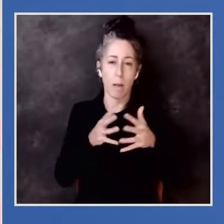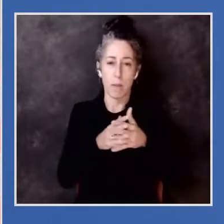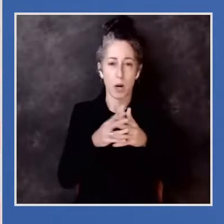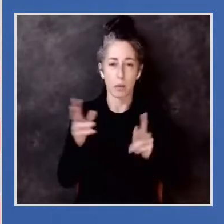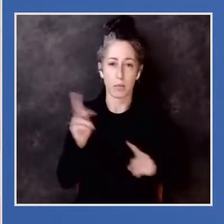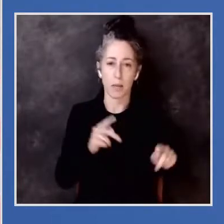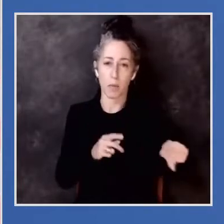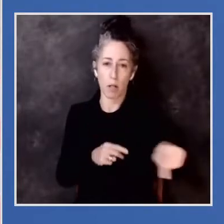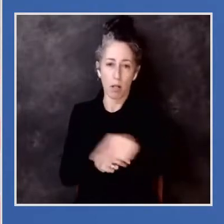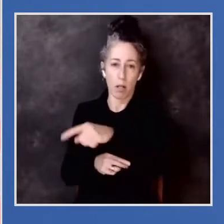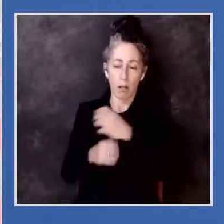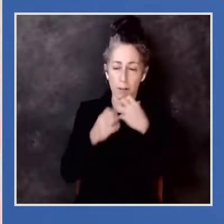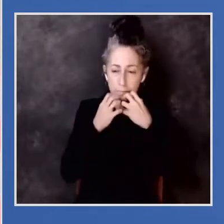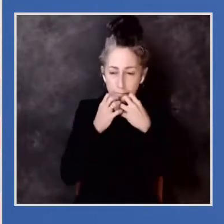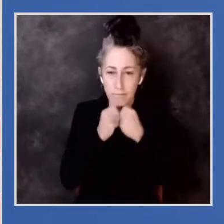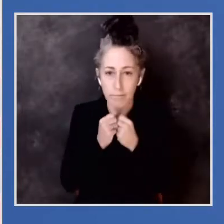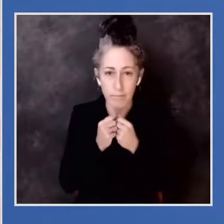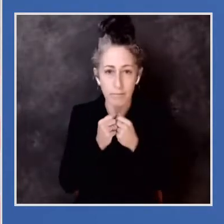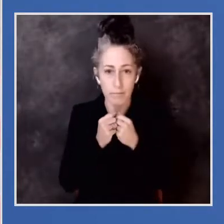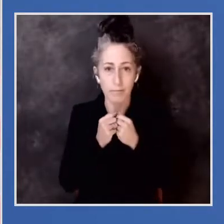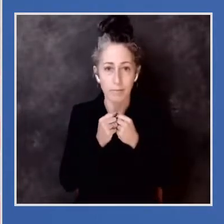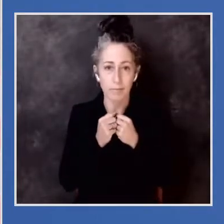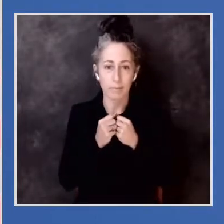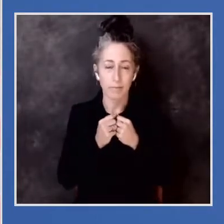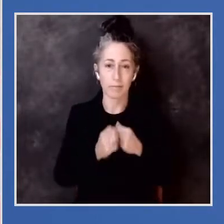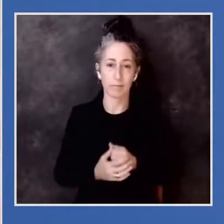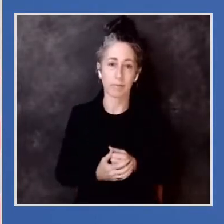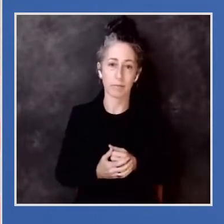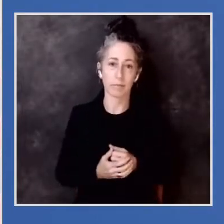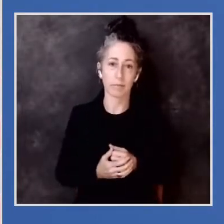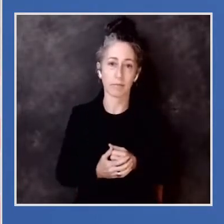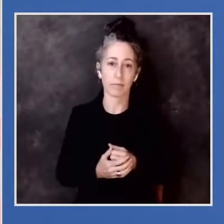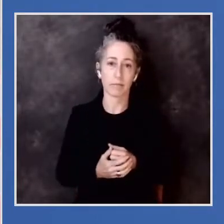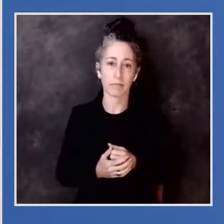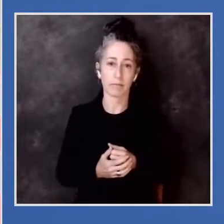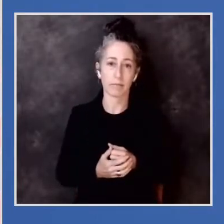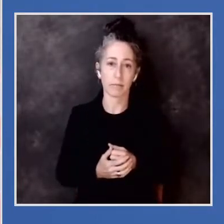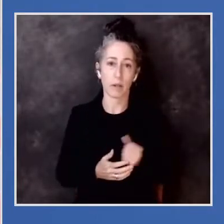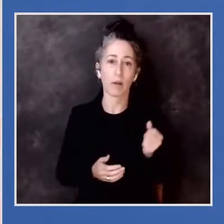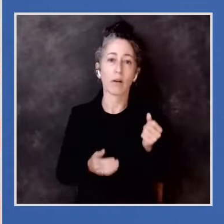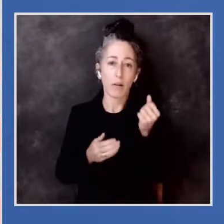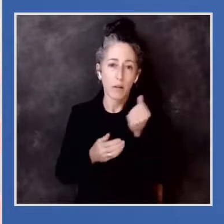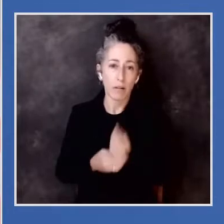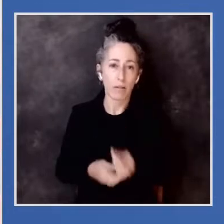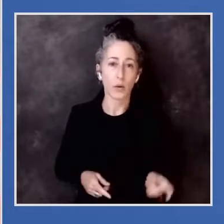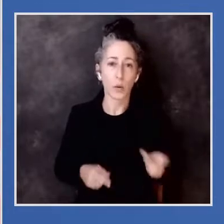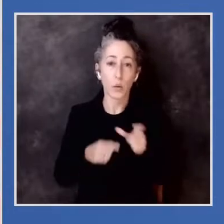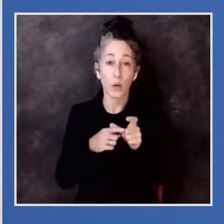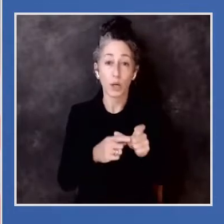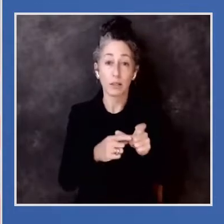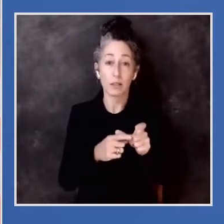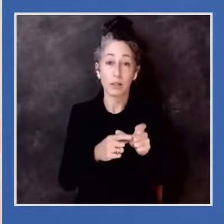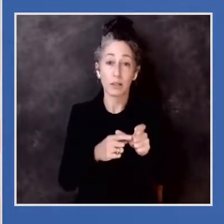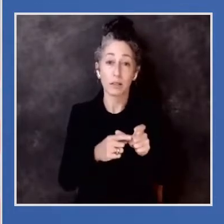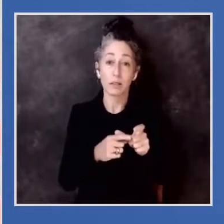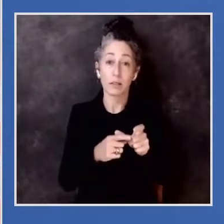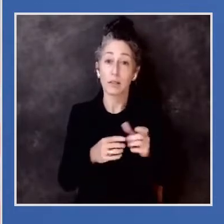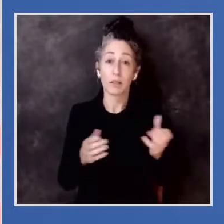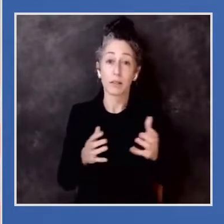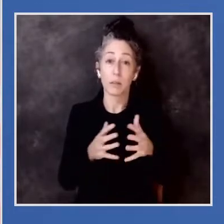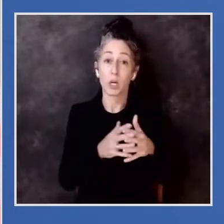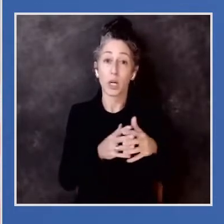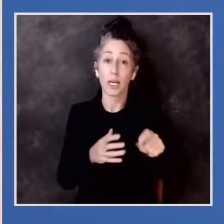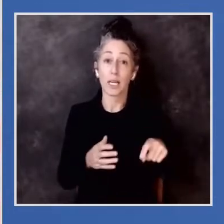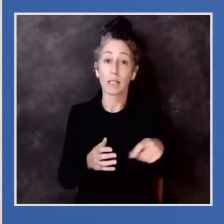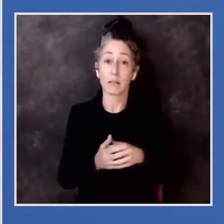Few words better describe the kind of president our nation needs right now. A president who